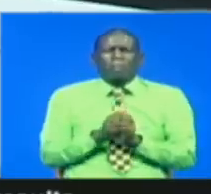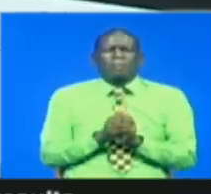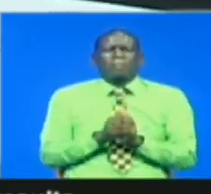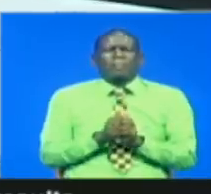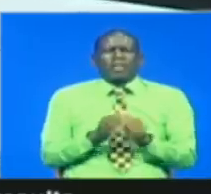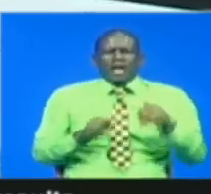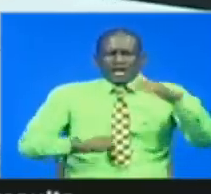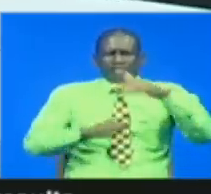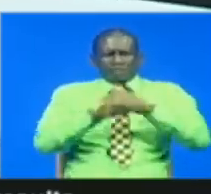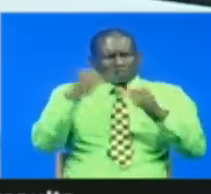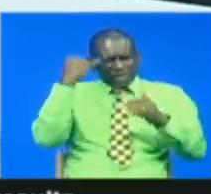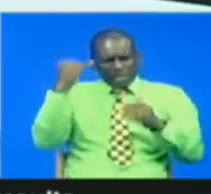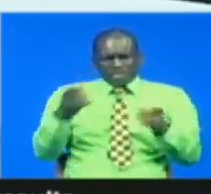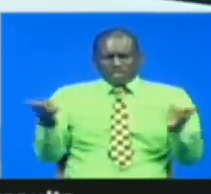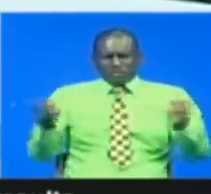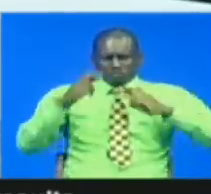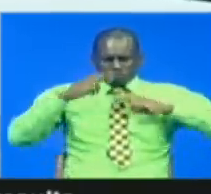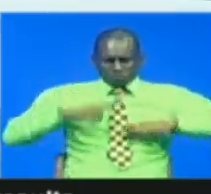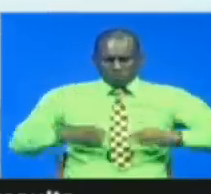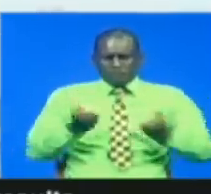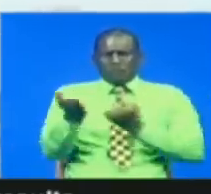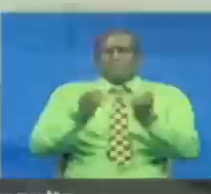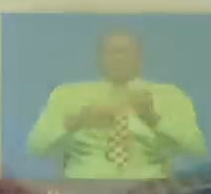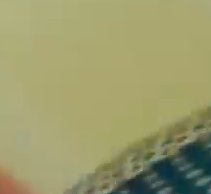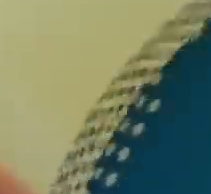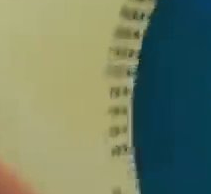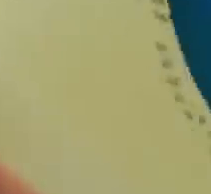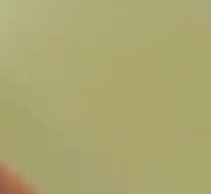support the idea of taking a break. Business is up next. Stay with us.